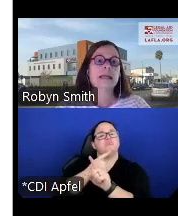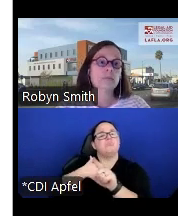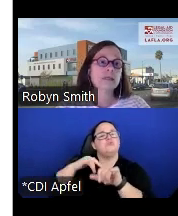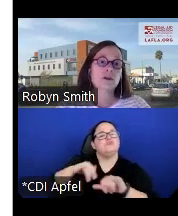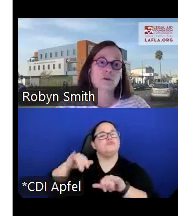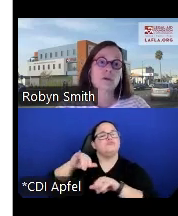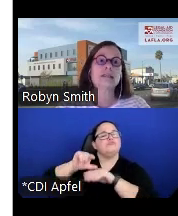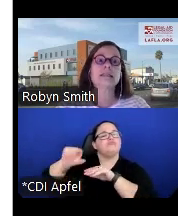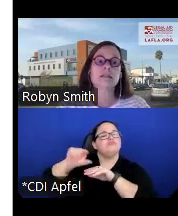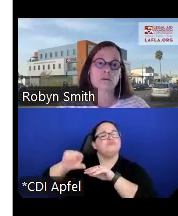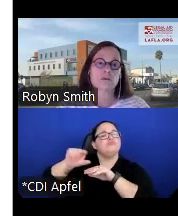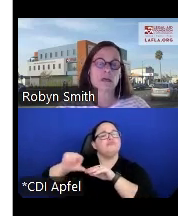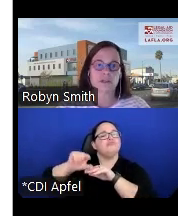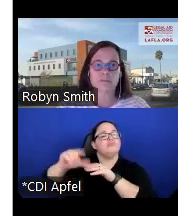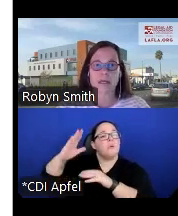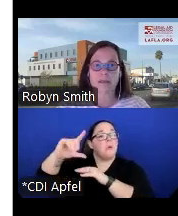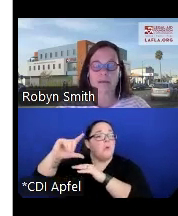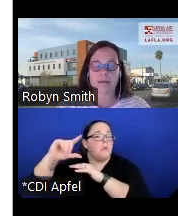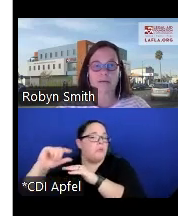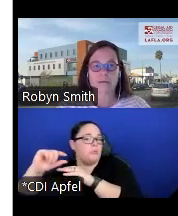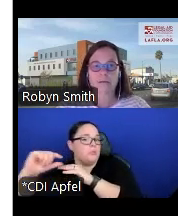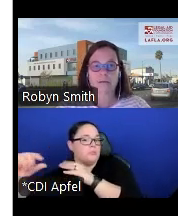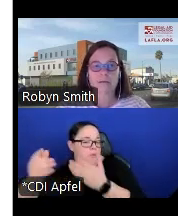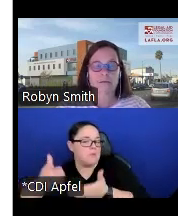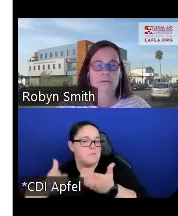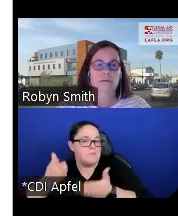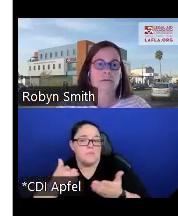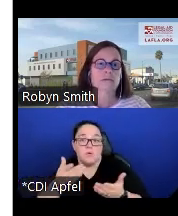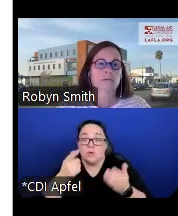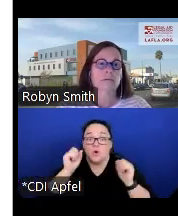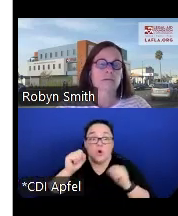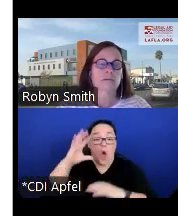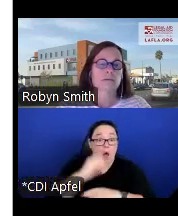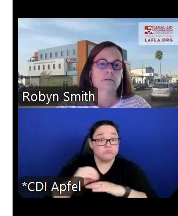And it can be as low as $0 a month.